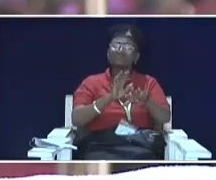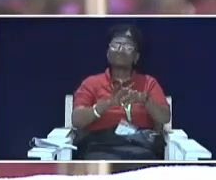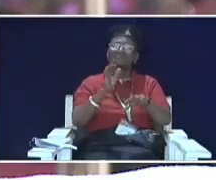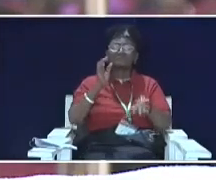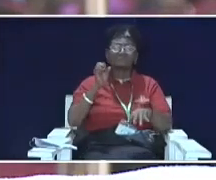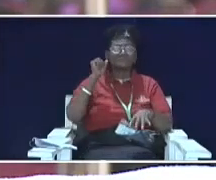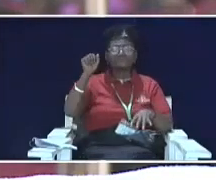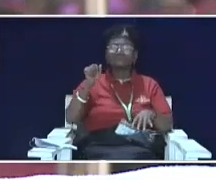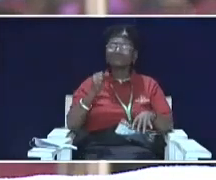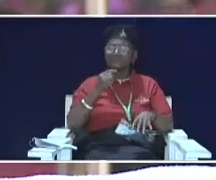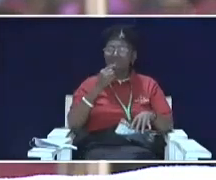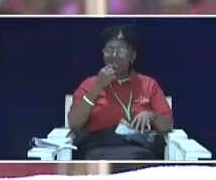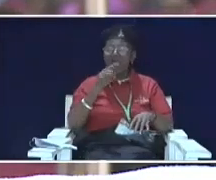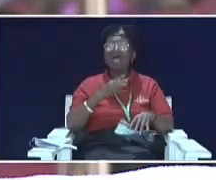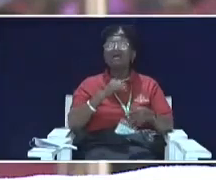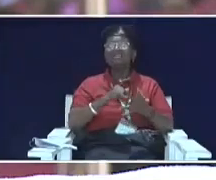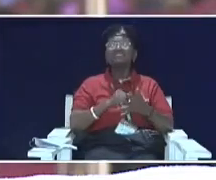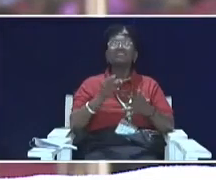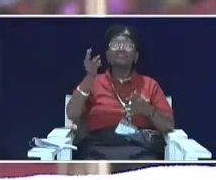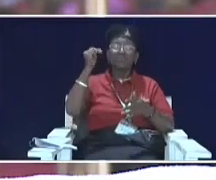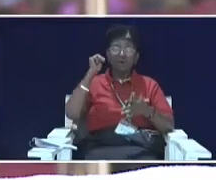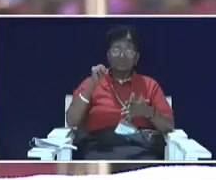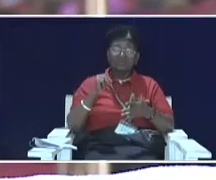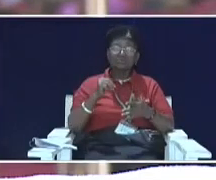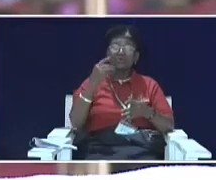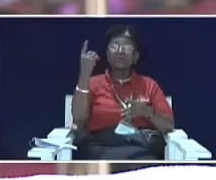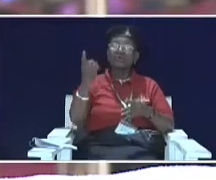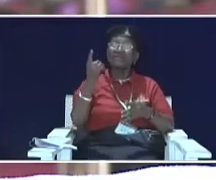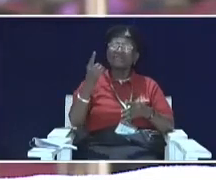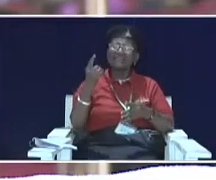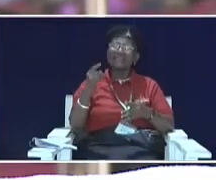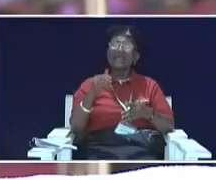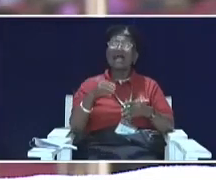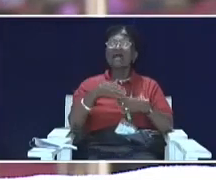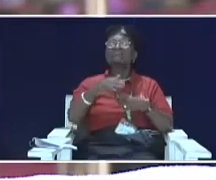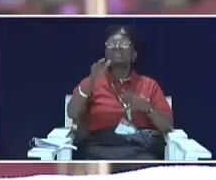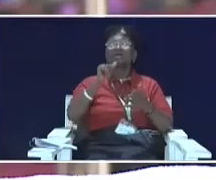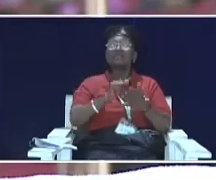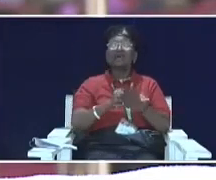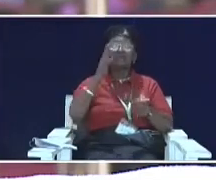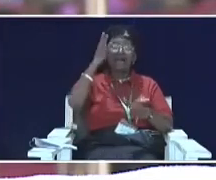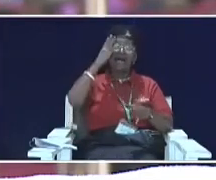It was only after that experience, after that kiss of fire,